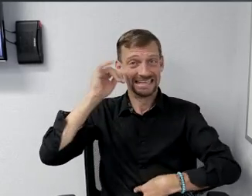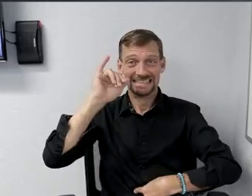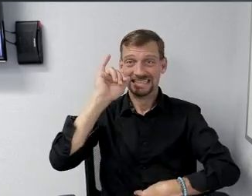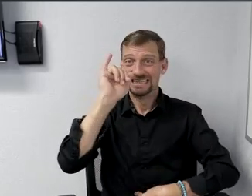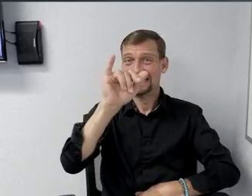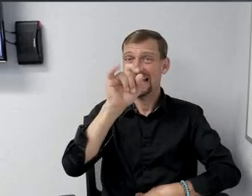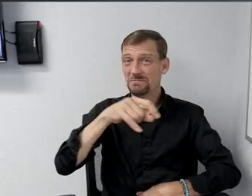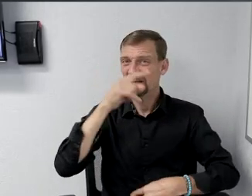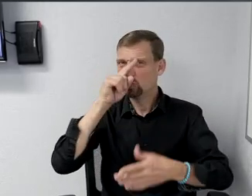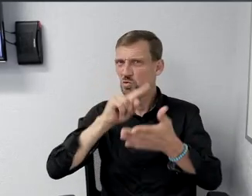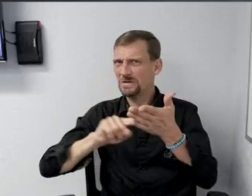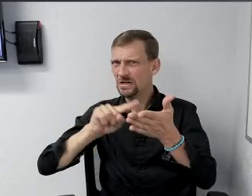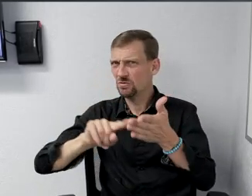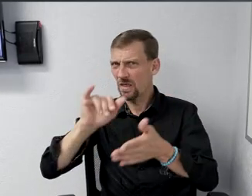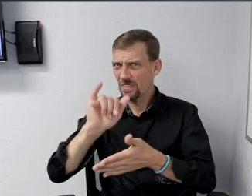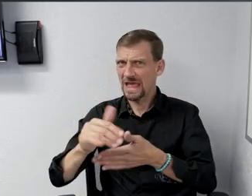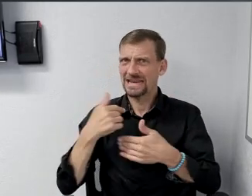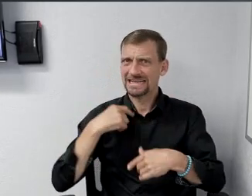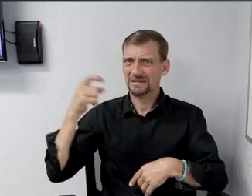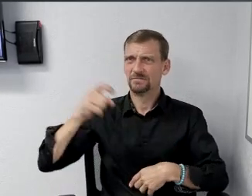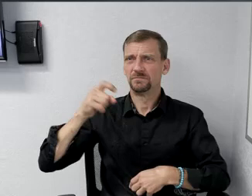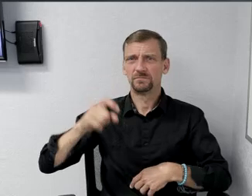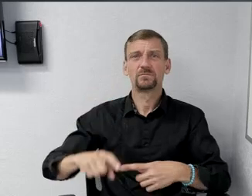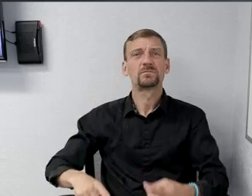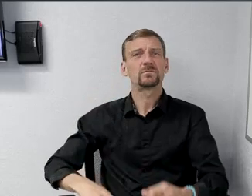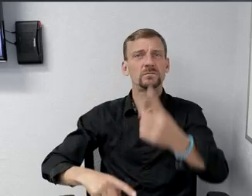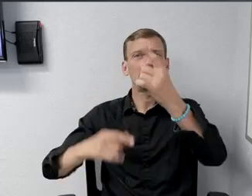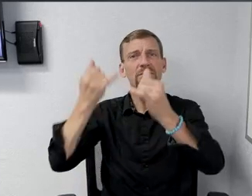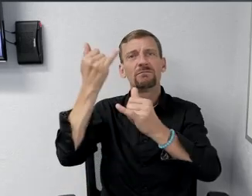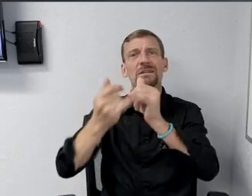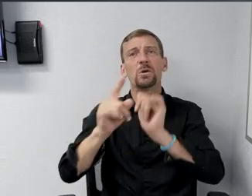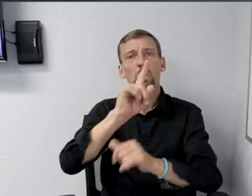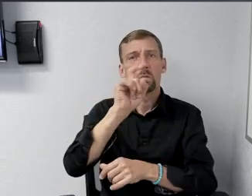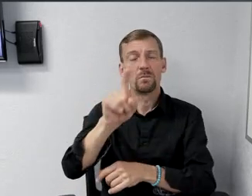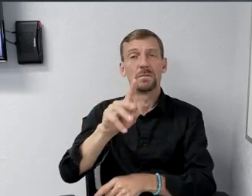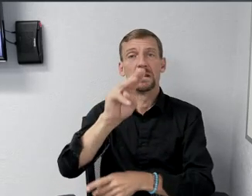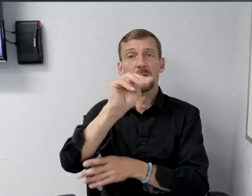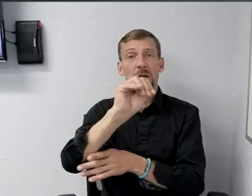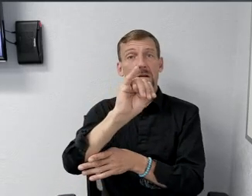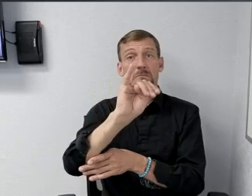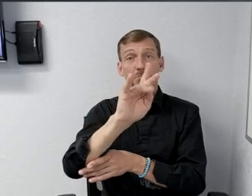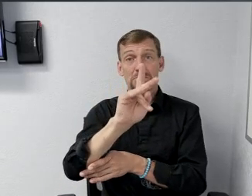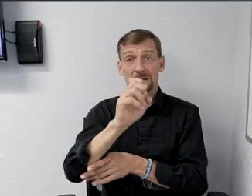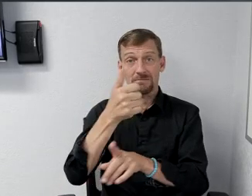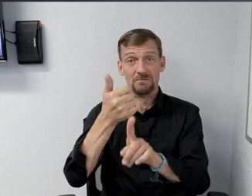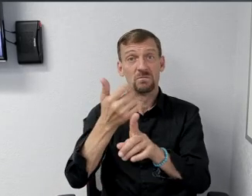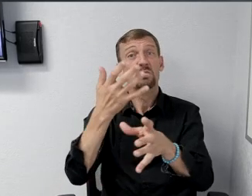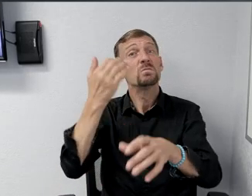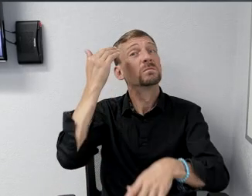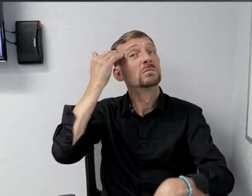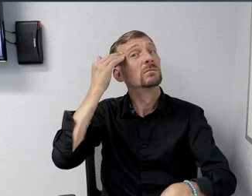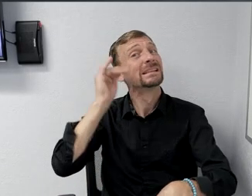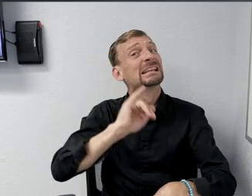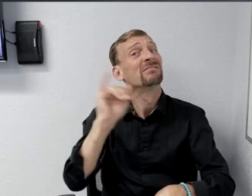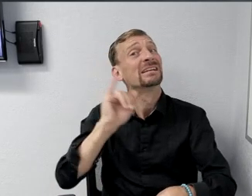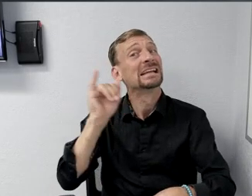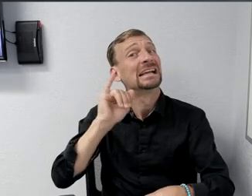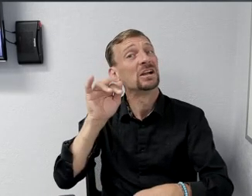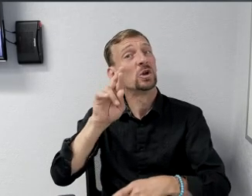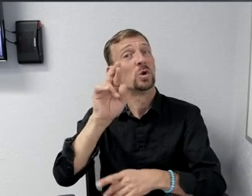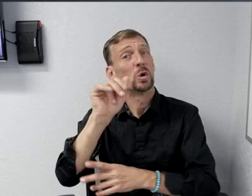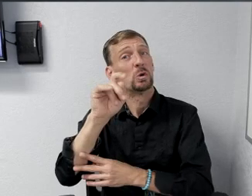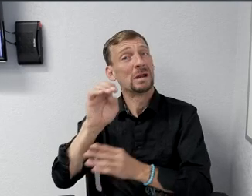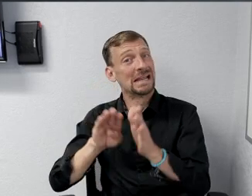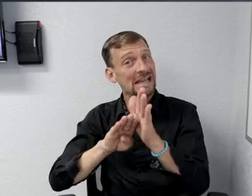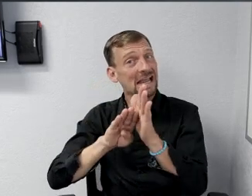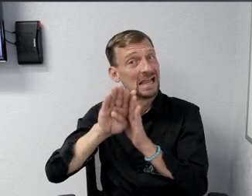to look into. Okay. So one final question, Gary. So Mike wants to know, is the infection rate for nursing